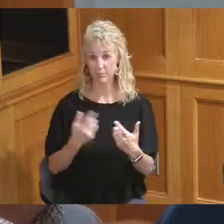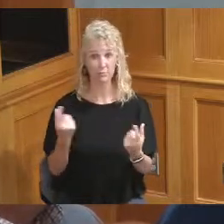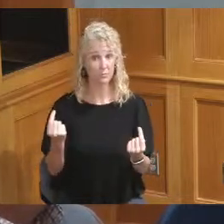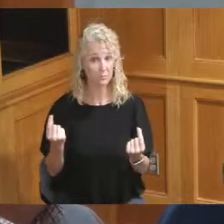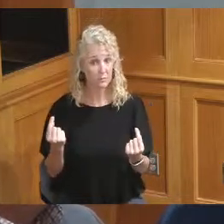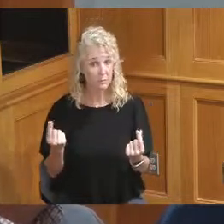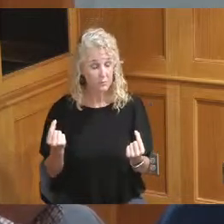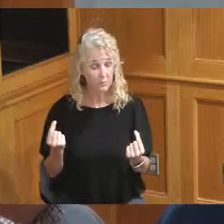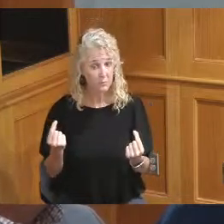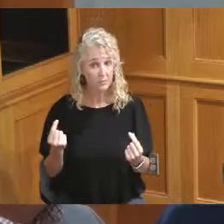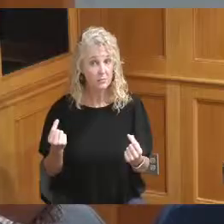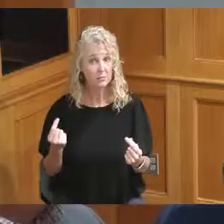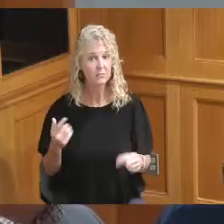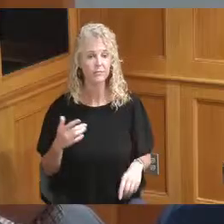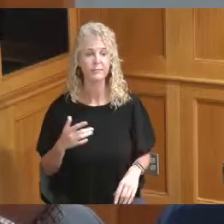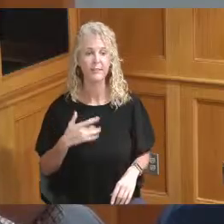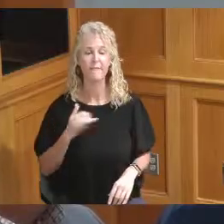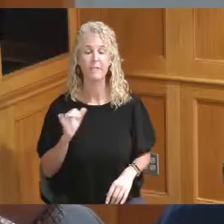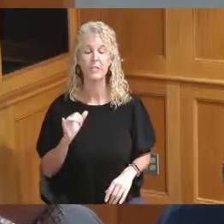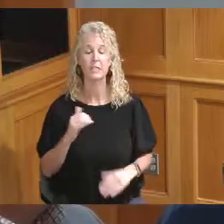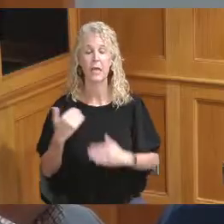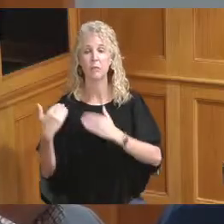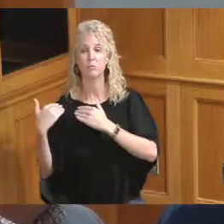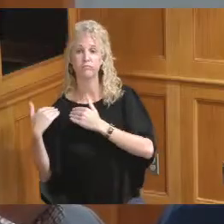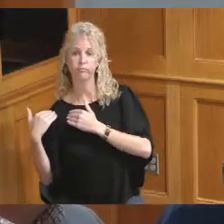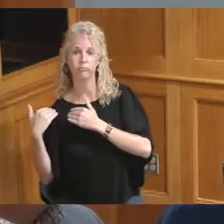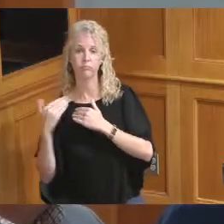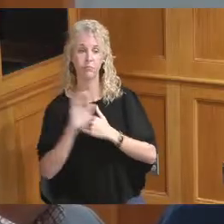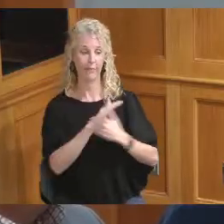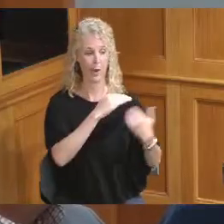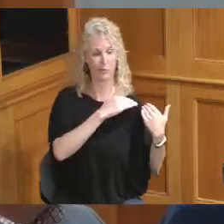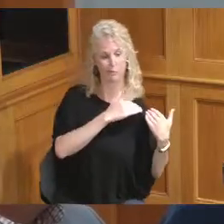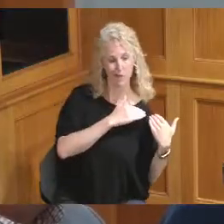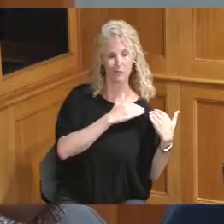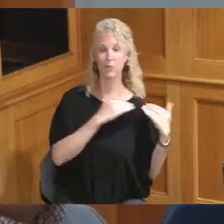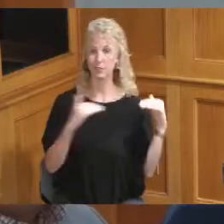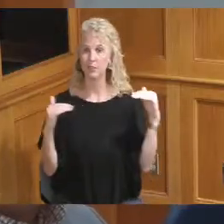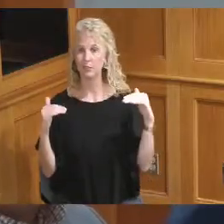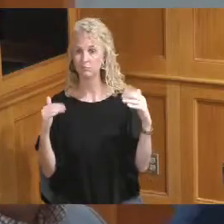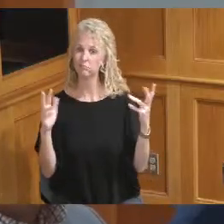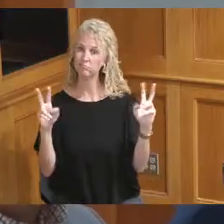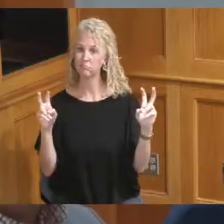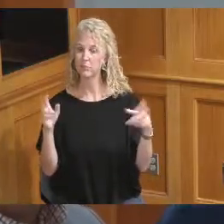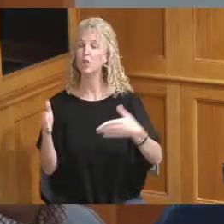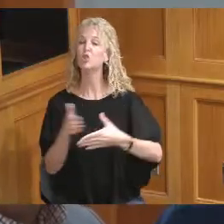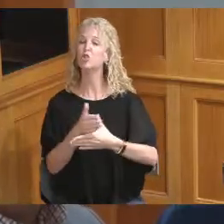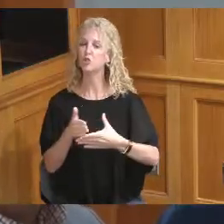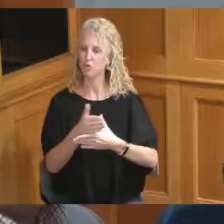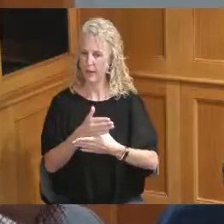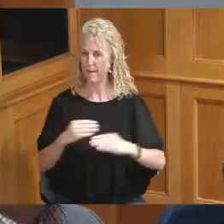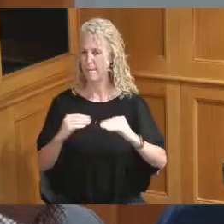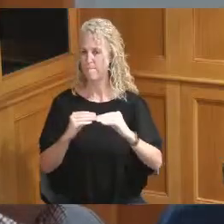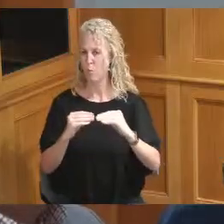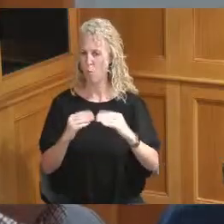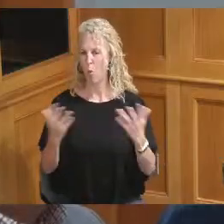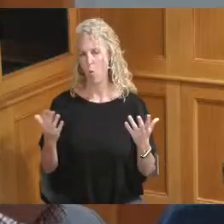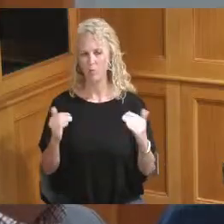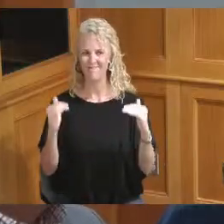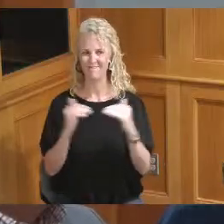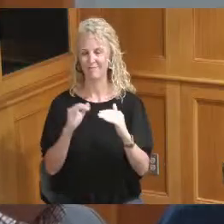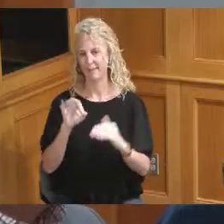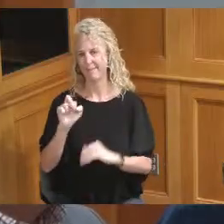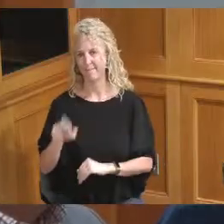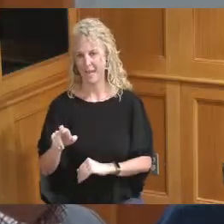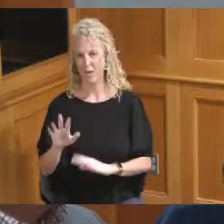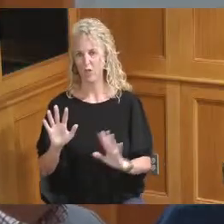it equitably sharing in expenses is something that wasn't really in our agreements before, that it is now. And again, I